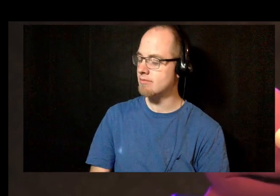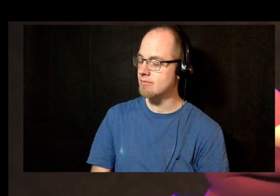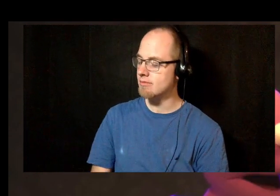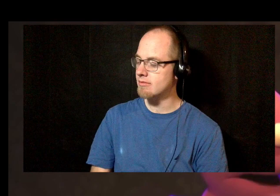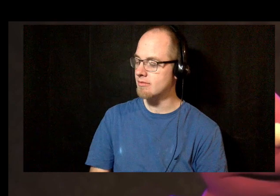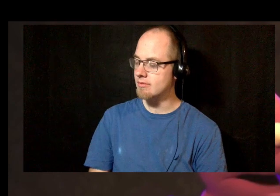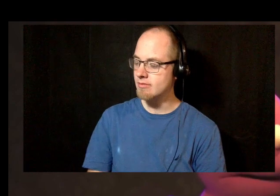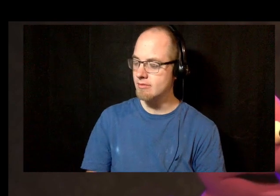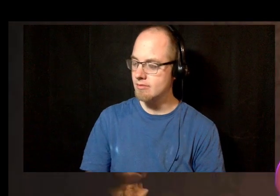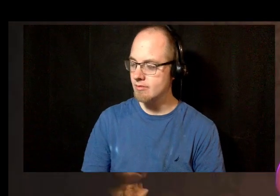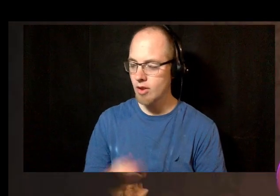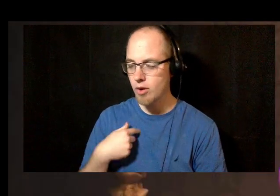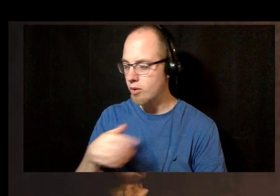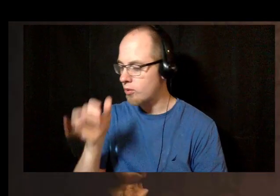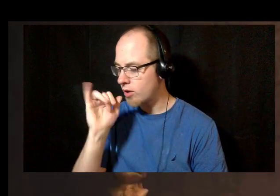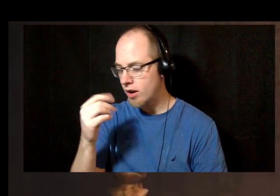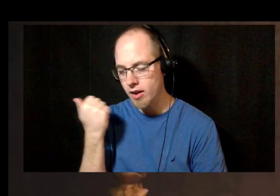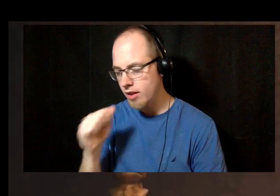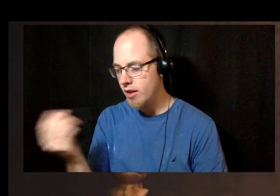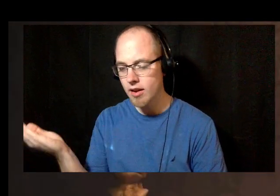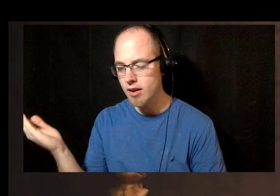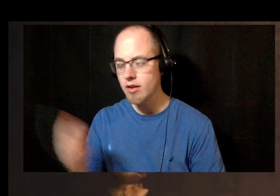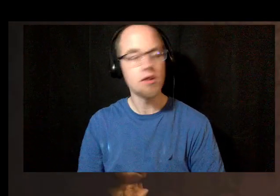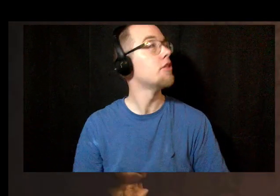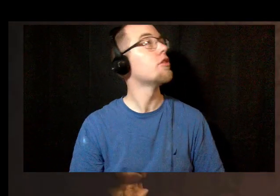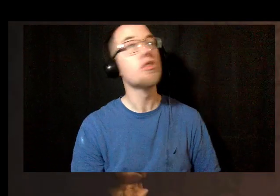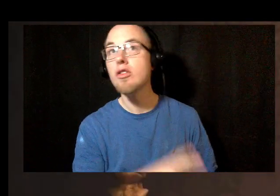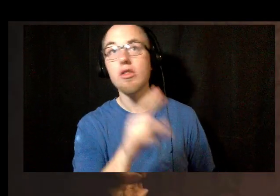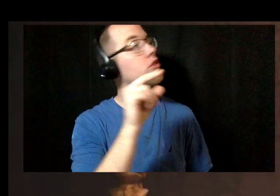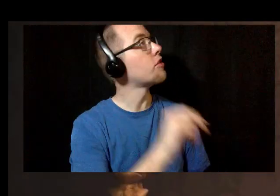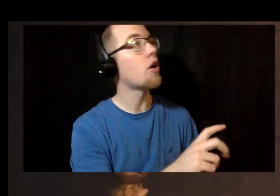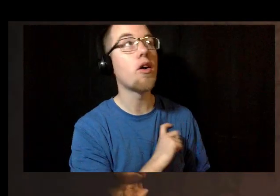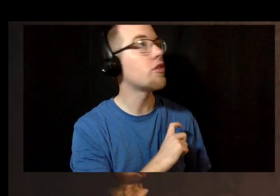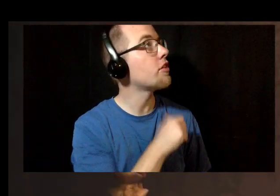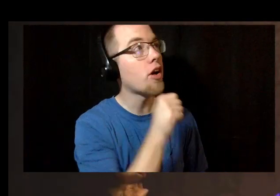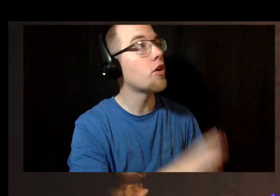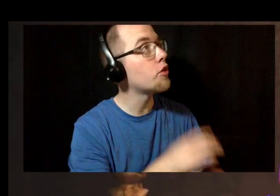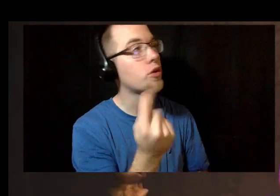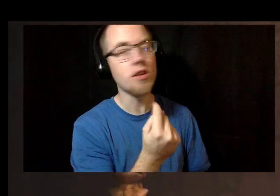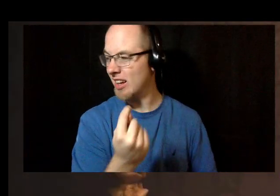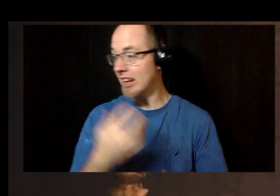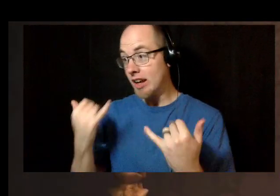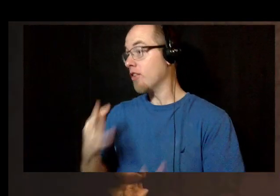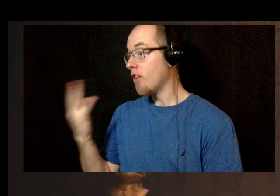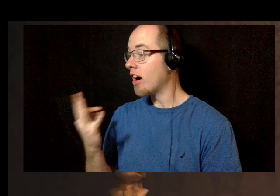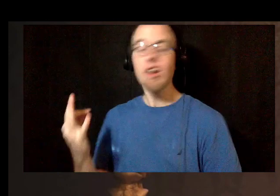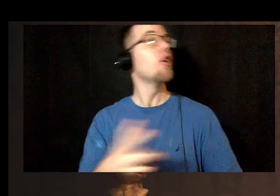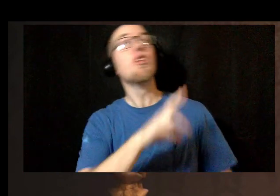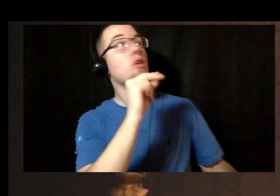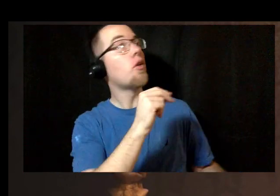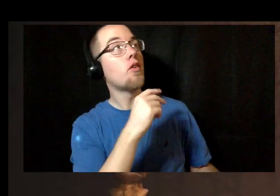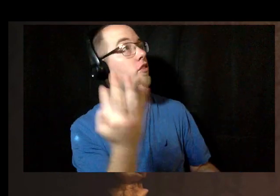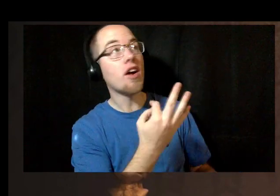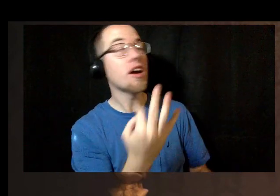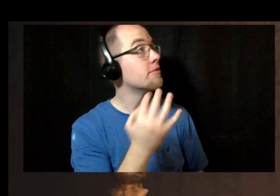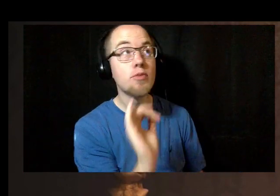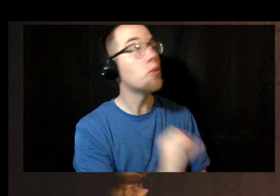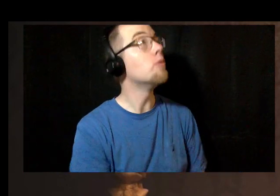Have you had anything to drink tonight, sir? No, Ossifin, not on a Tuesday. It's a Friday. Not a Friday,